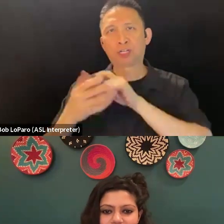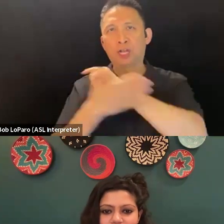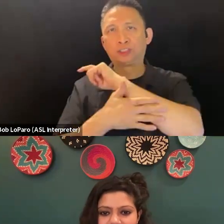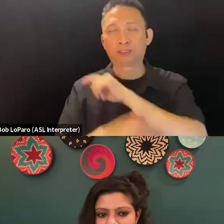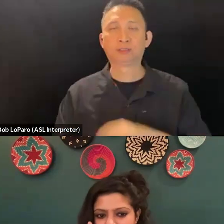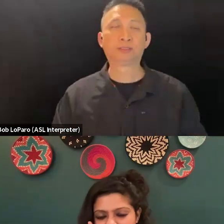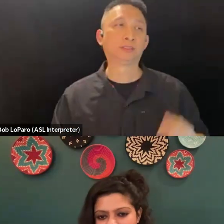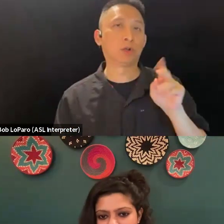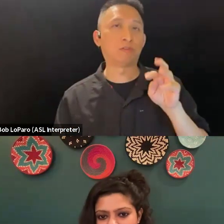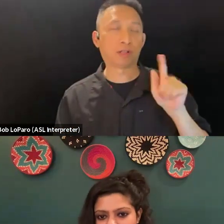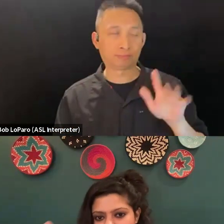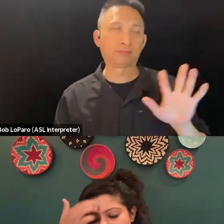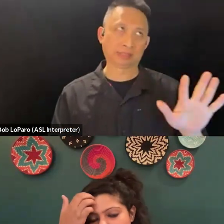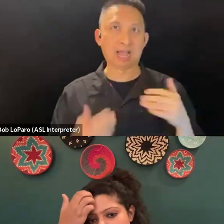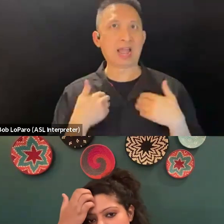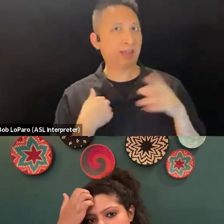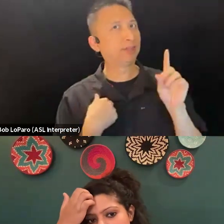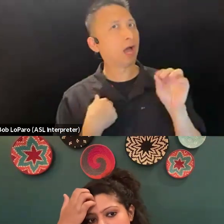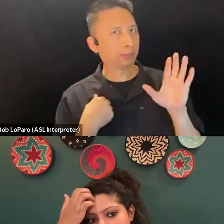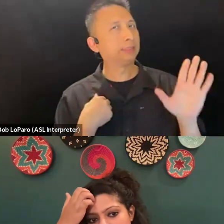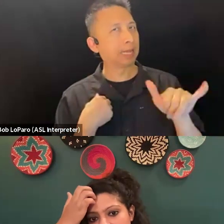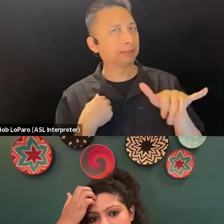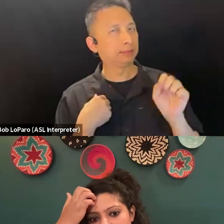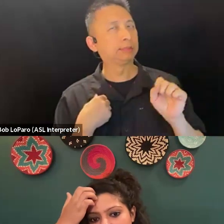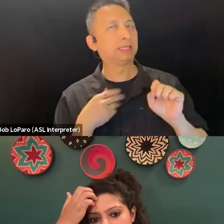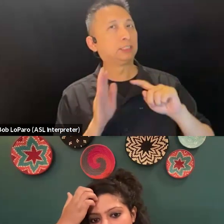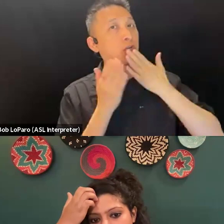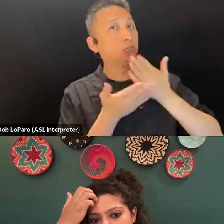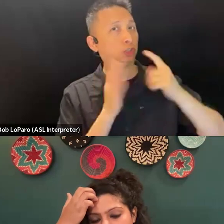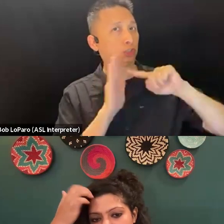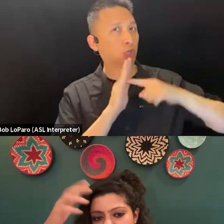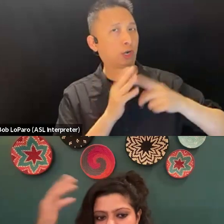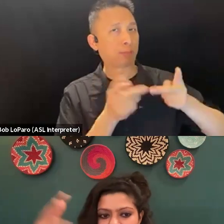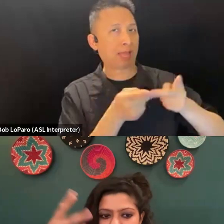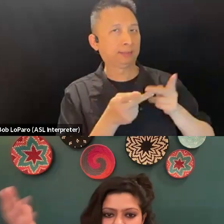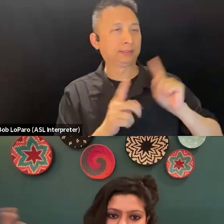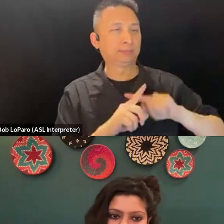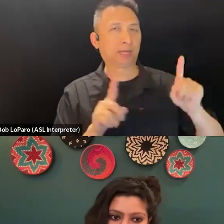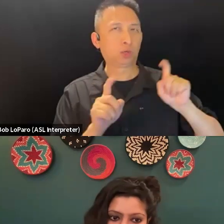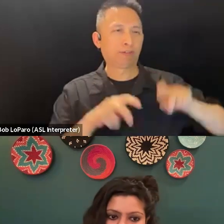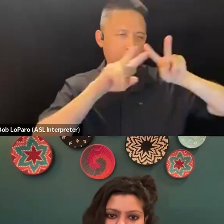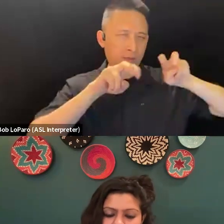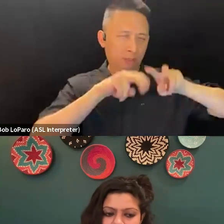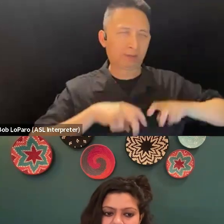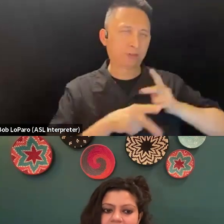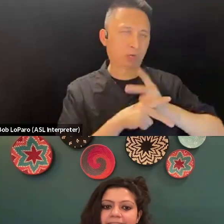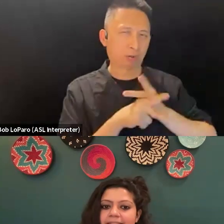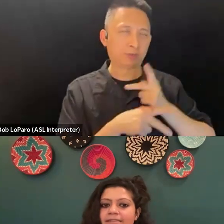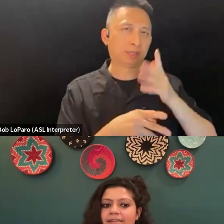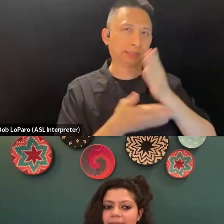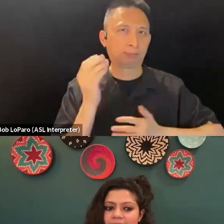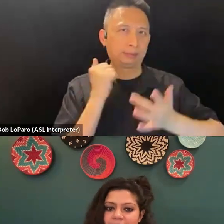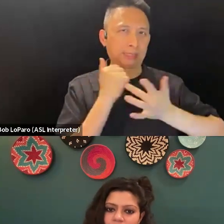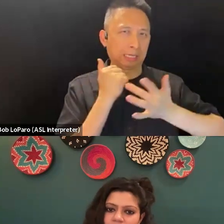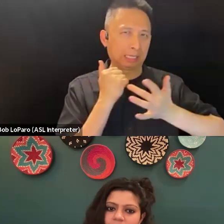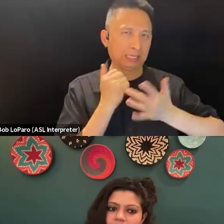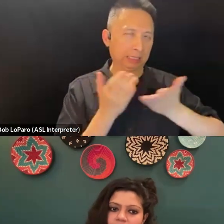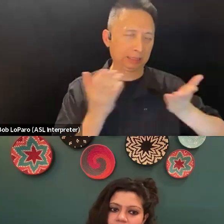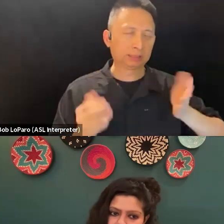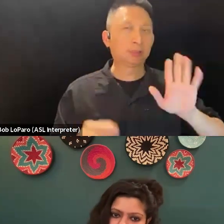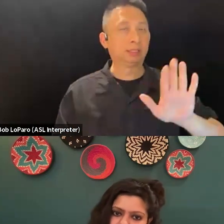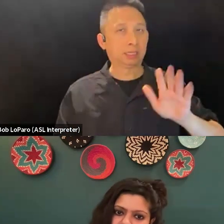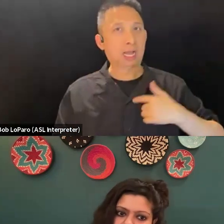in favor of aesthetic questions. I don't at all mean to side with a kind of empty formalism.